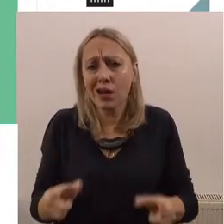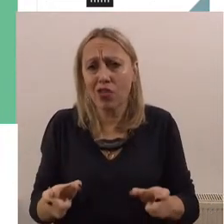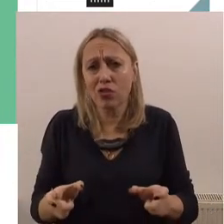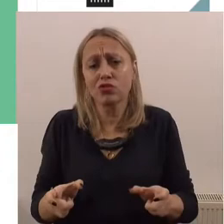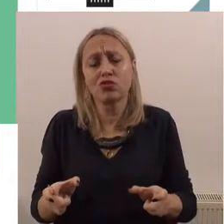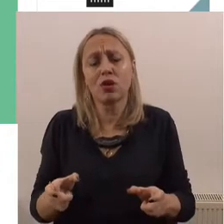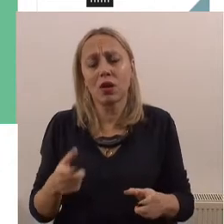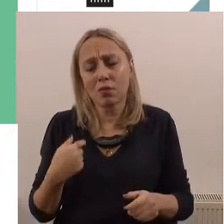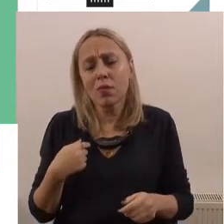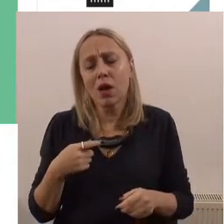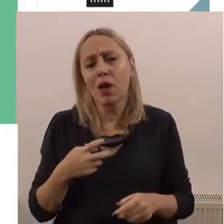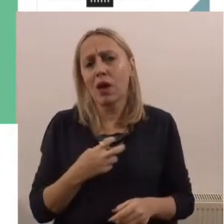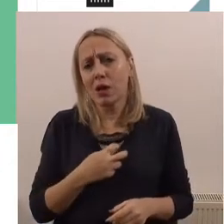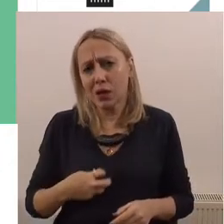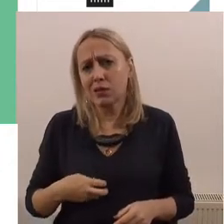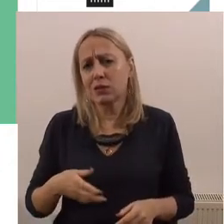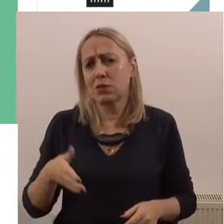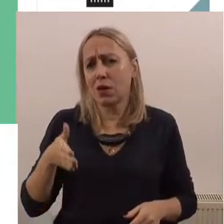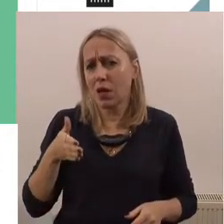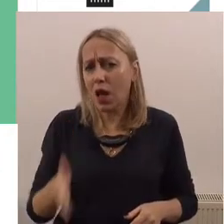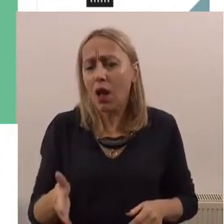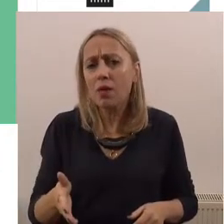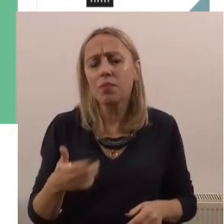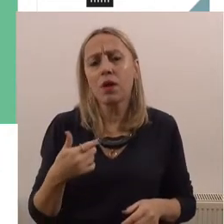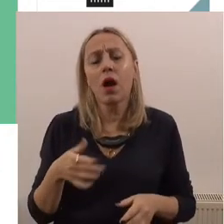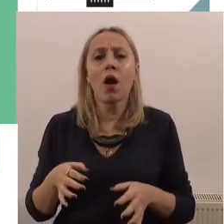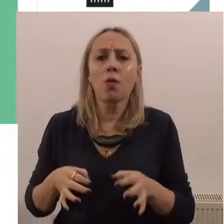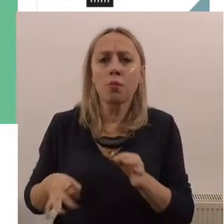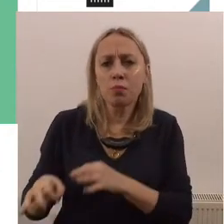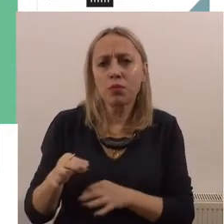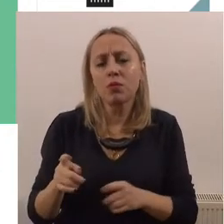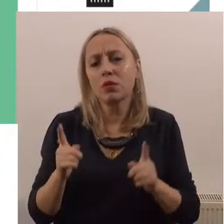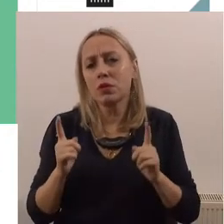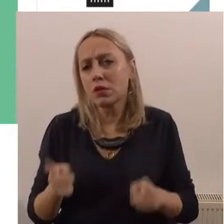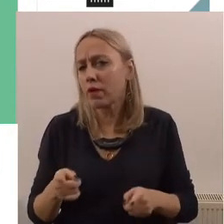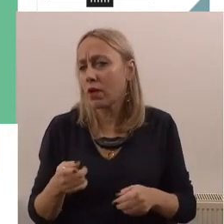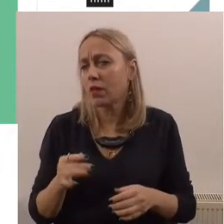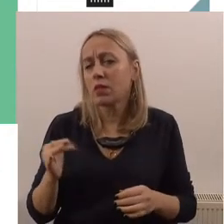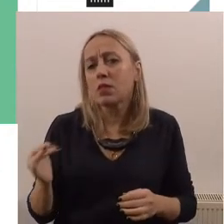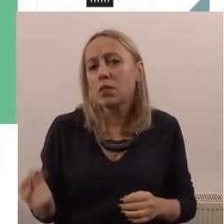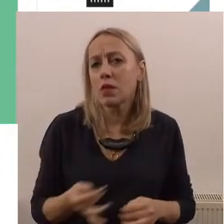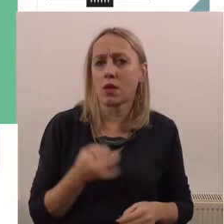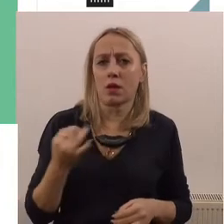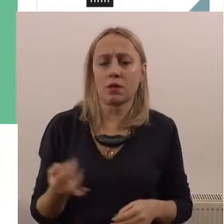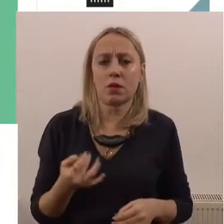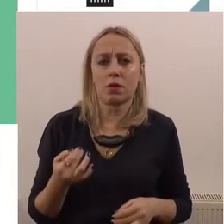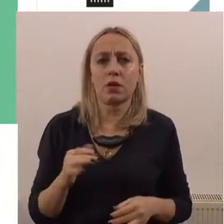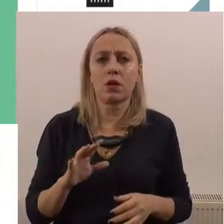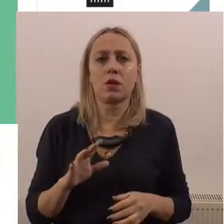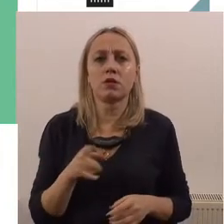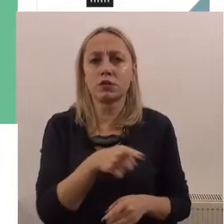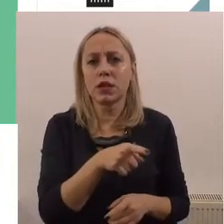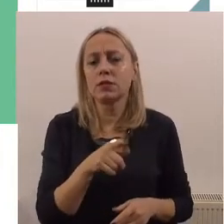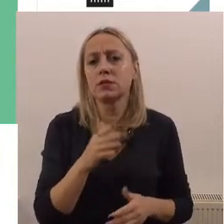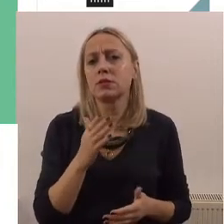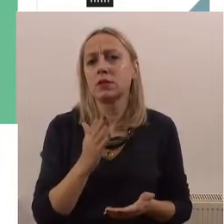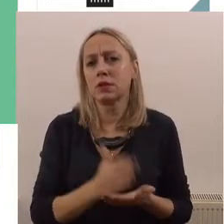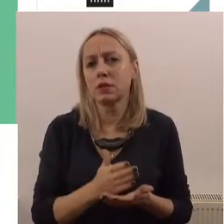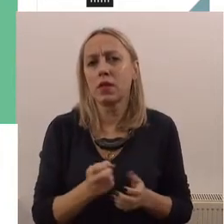strict restrictions. Still, we decided to take the risk because the project is